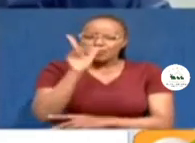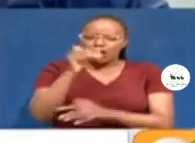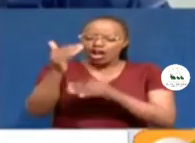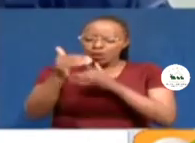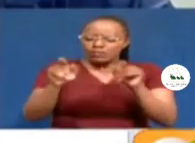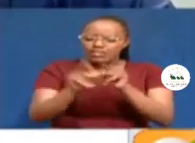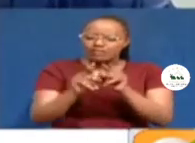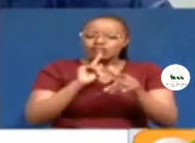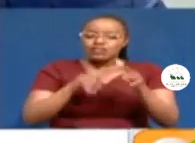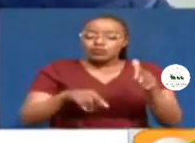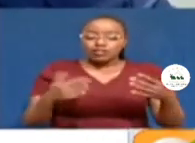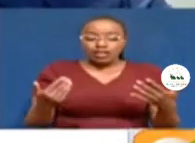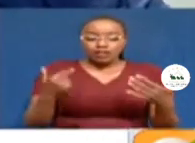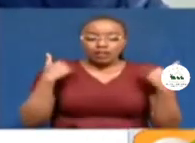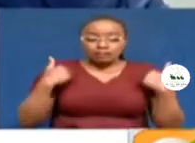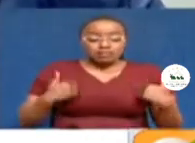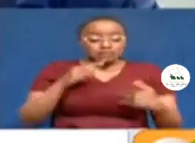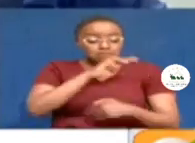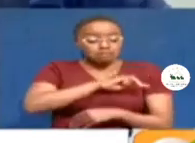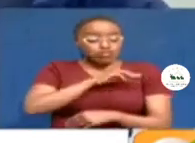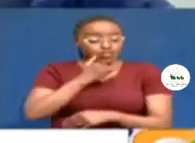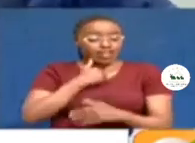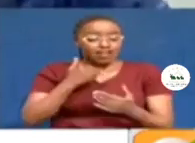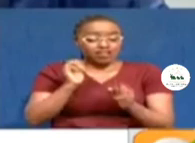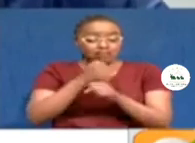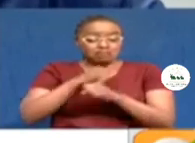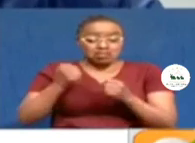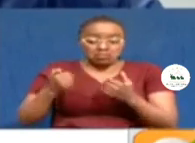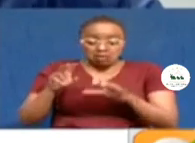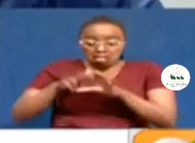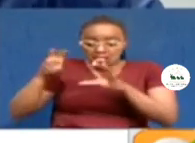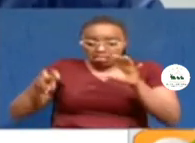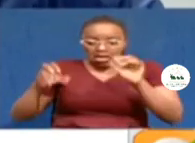He came back almost immediately and said, I'm on a mission. I can't surrender.